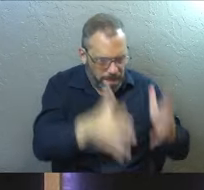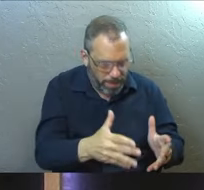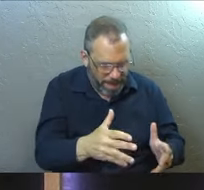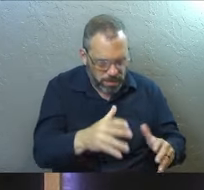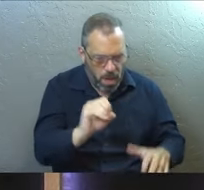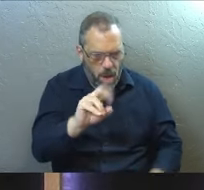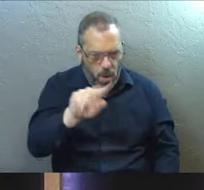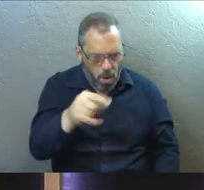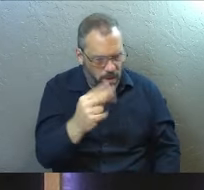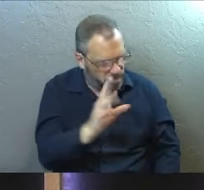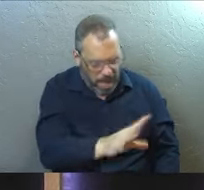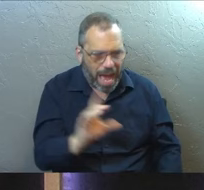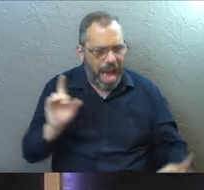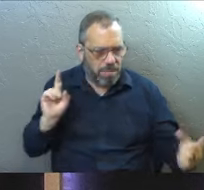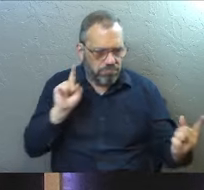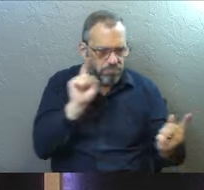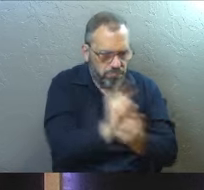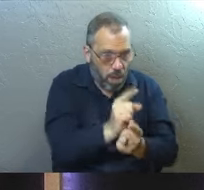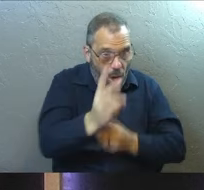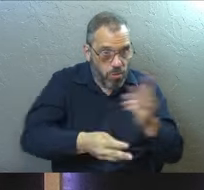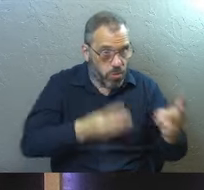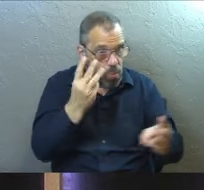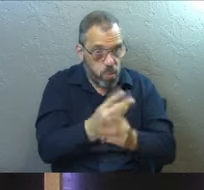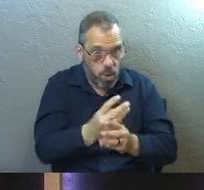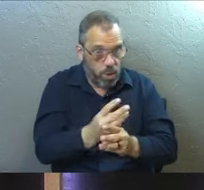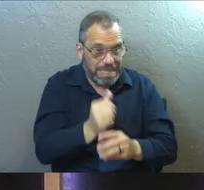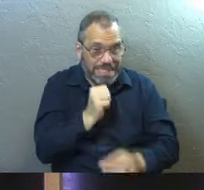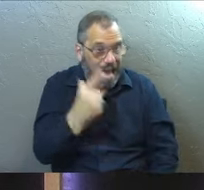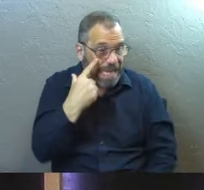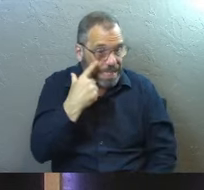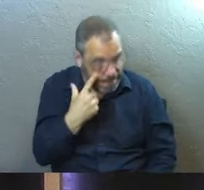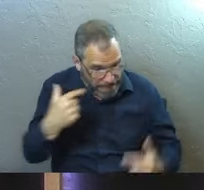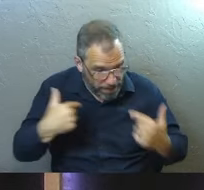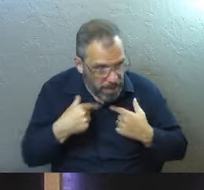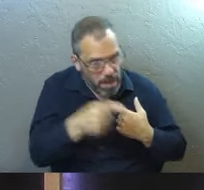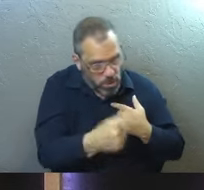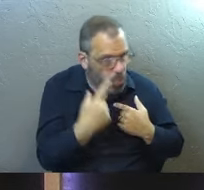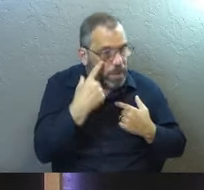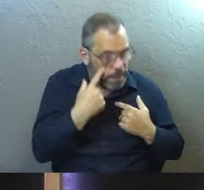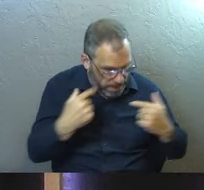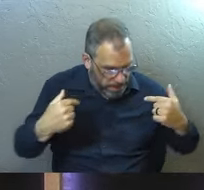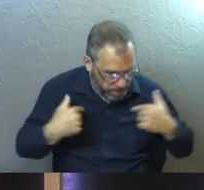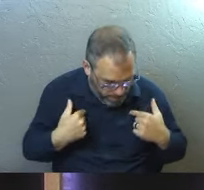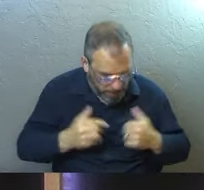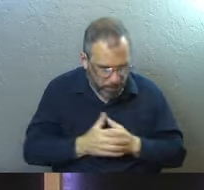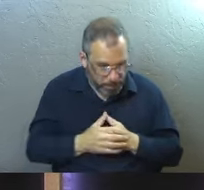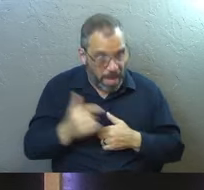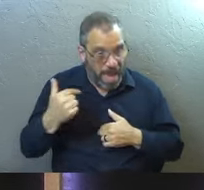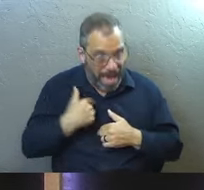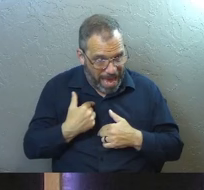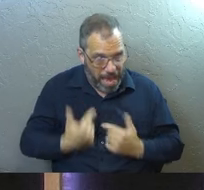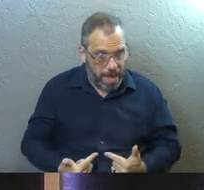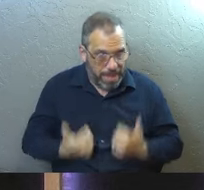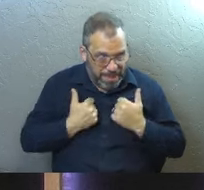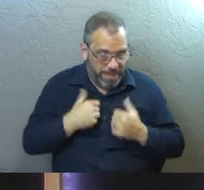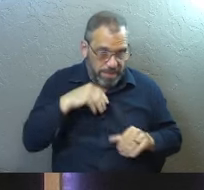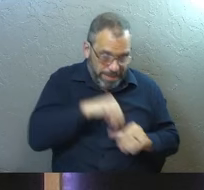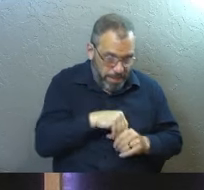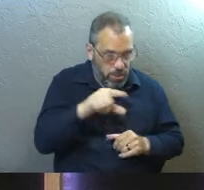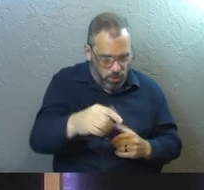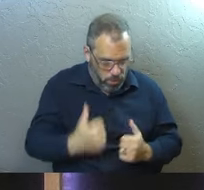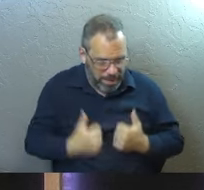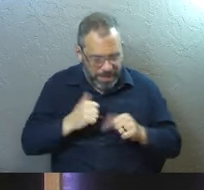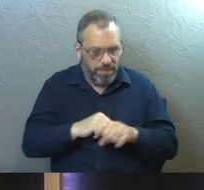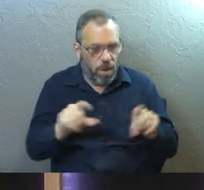you as orphans. I will come to you. Soon the world will no longer see me, but you will see me. Since I live, you also